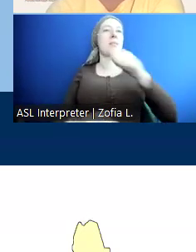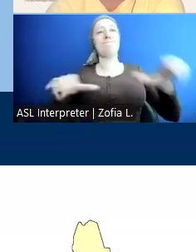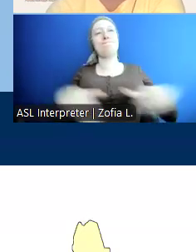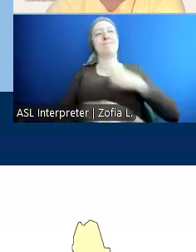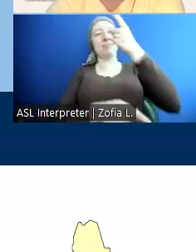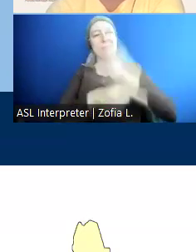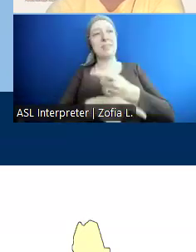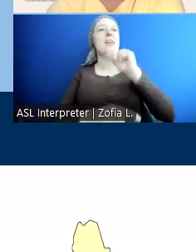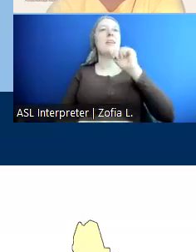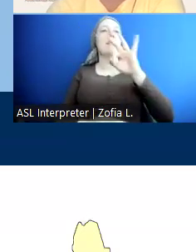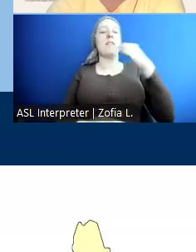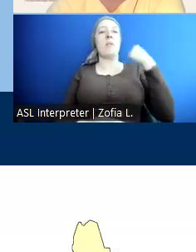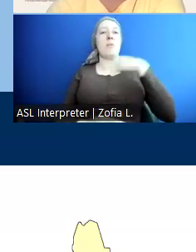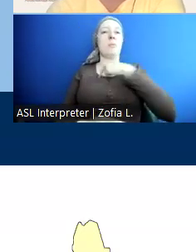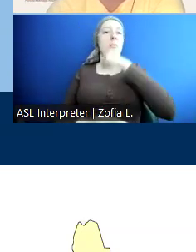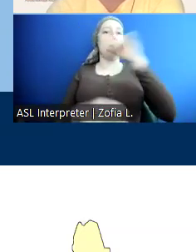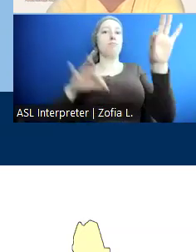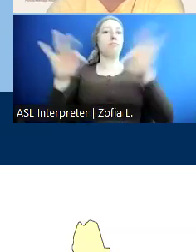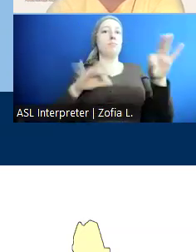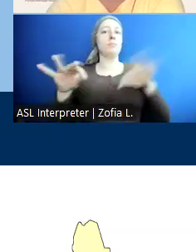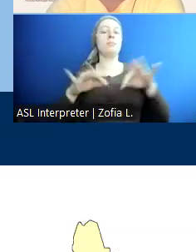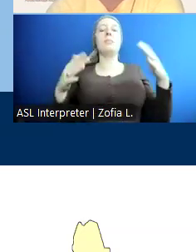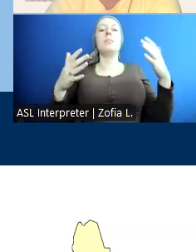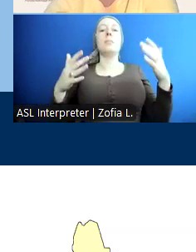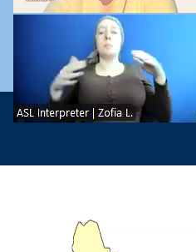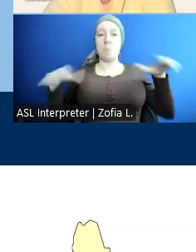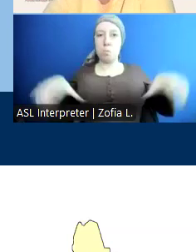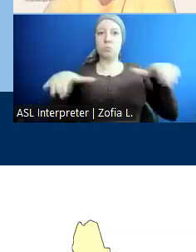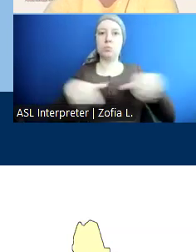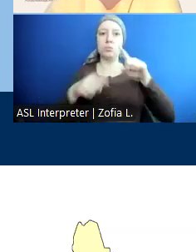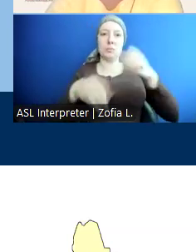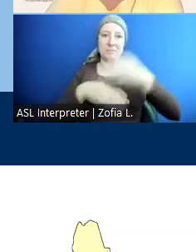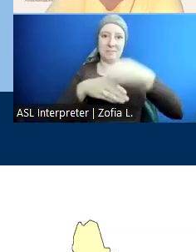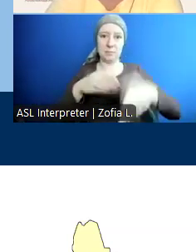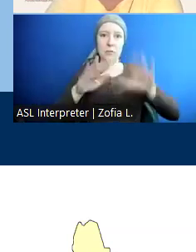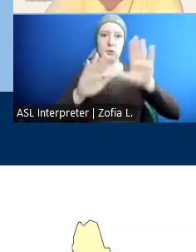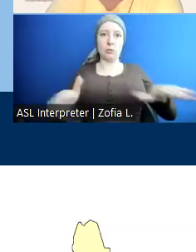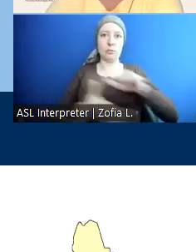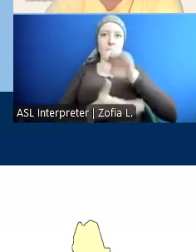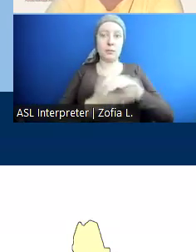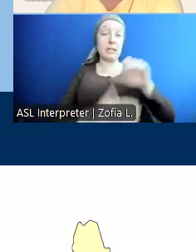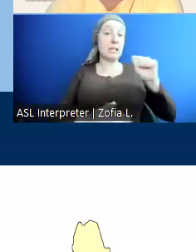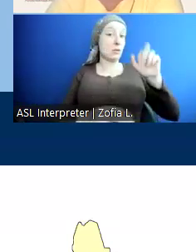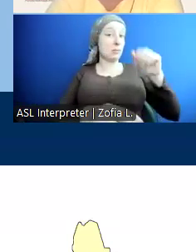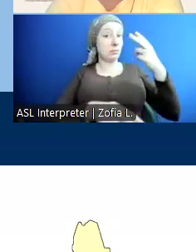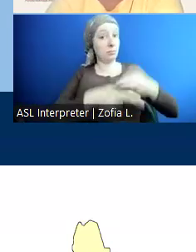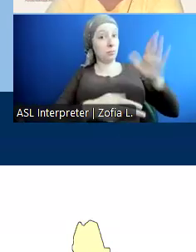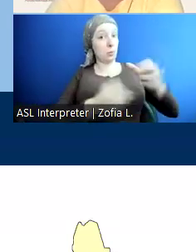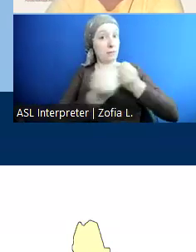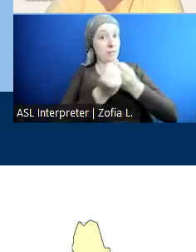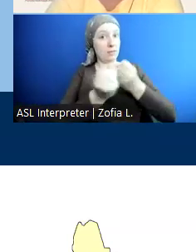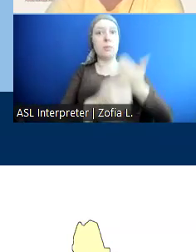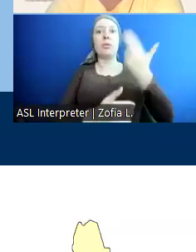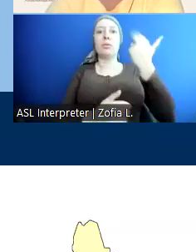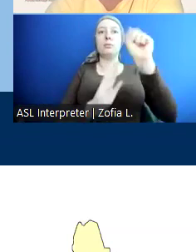not discuss, you know, the movement to end child marriage. And, you know, Sarah had mentioned her advocacy. There are 13 states